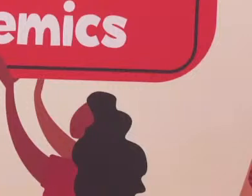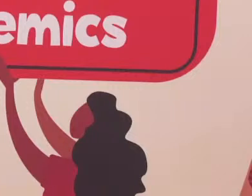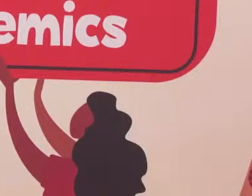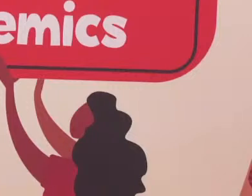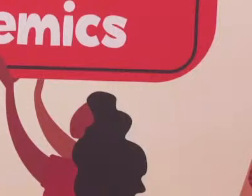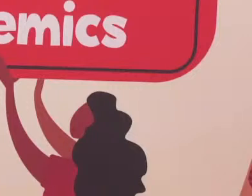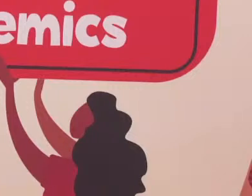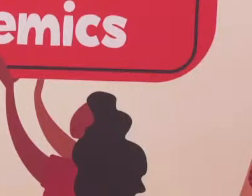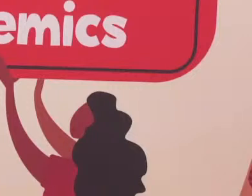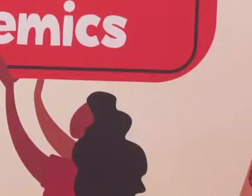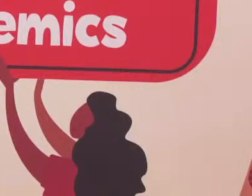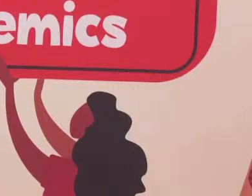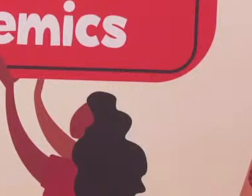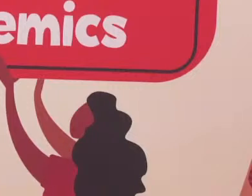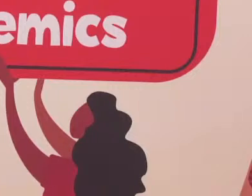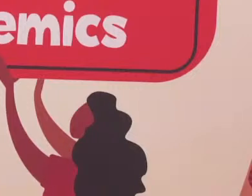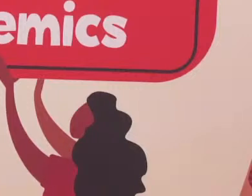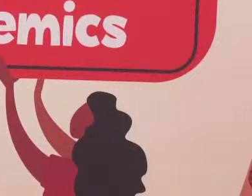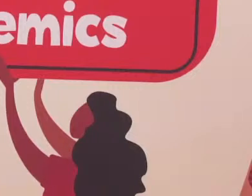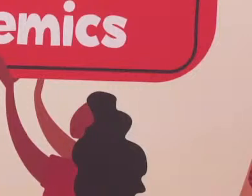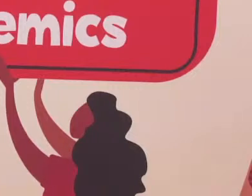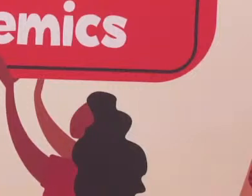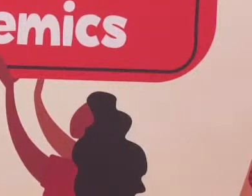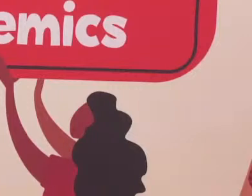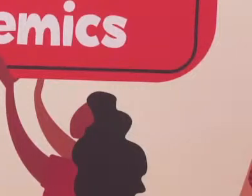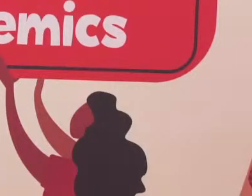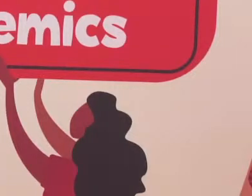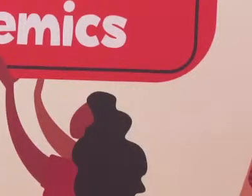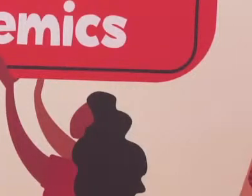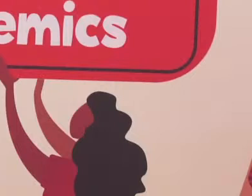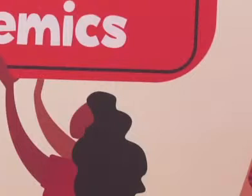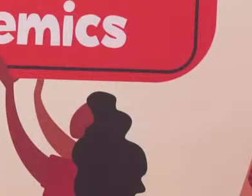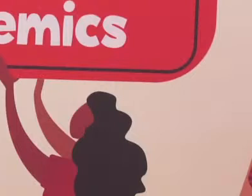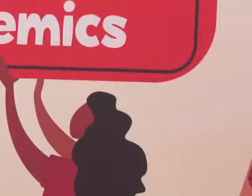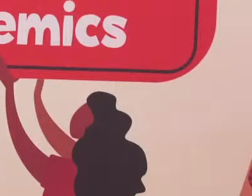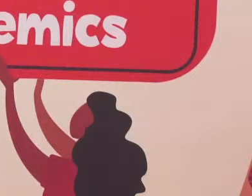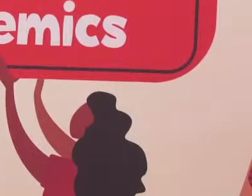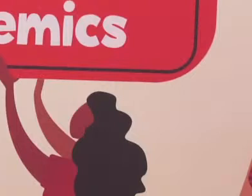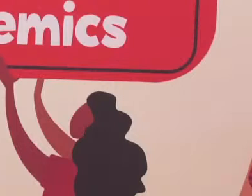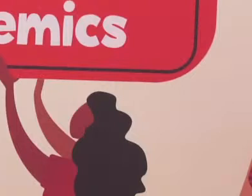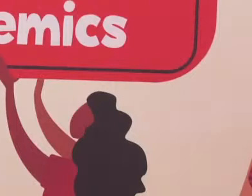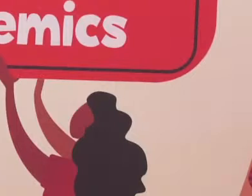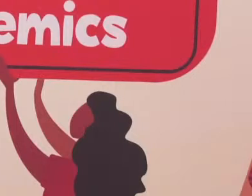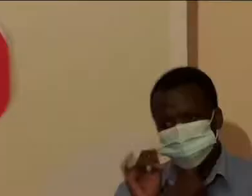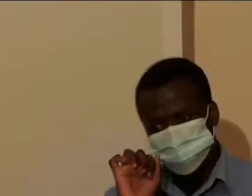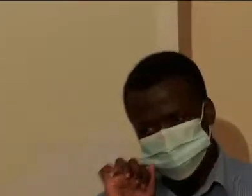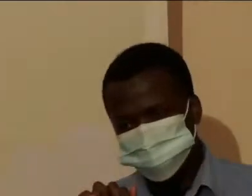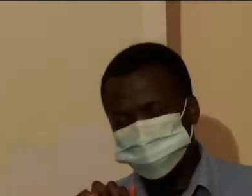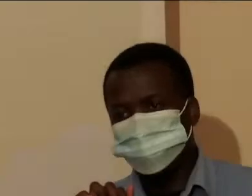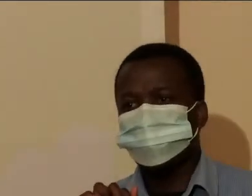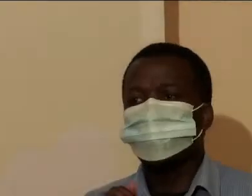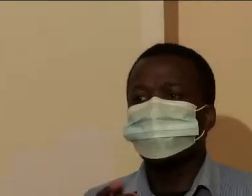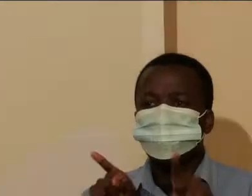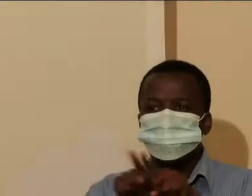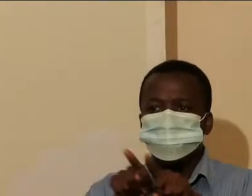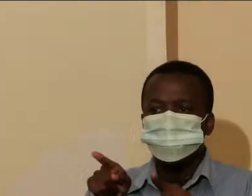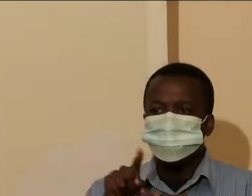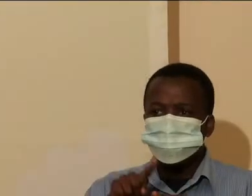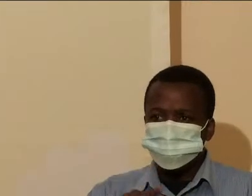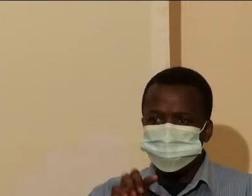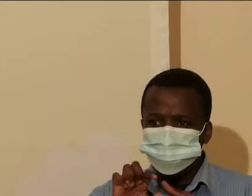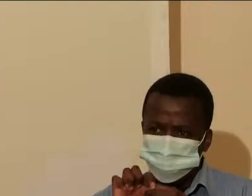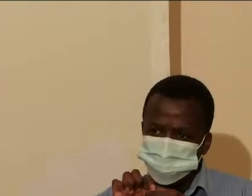ne guidance, umnikete Nkosi nemasu lamahle kwenta tinhlelo tonke. Nebaka nature Nkosi basasebenta, umsebenzi wonke